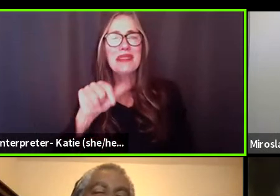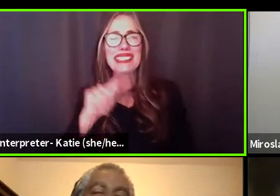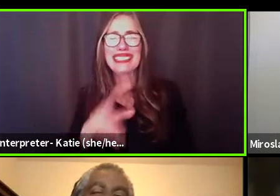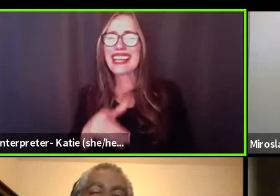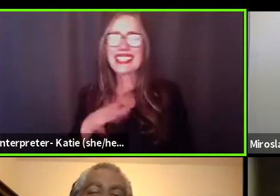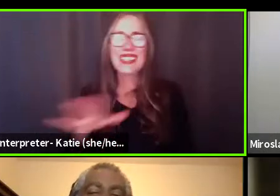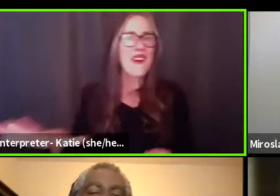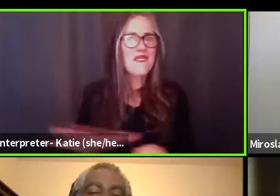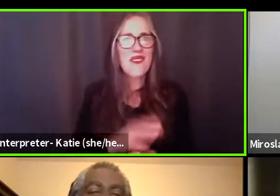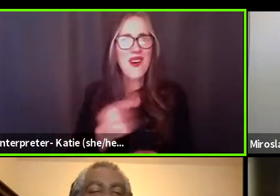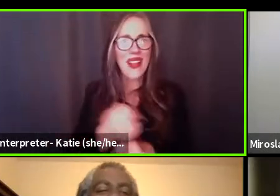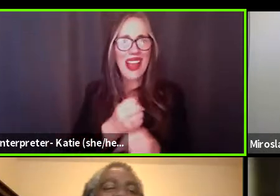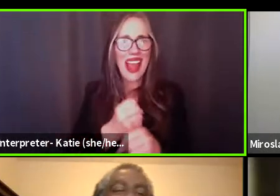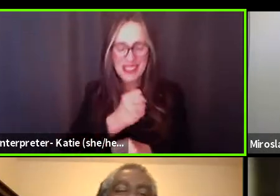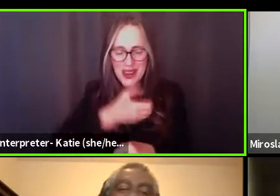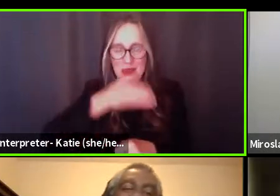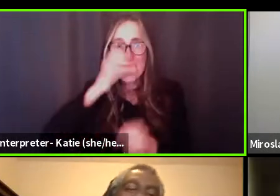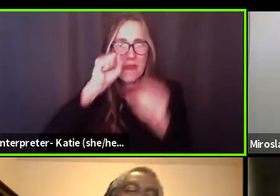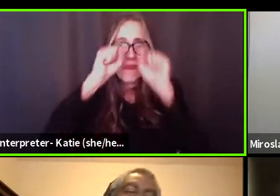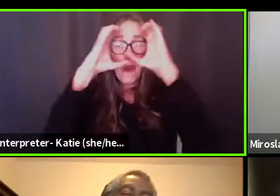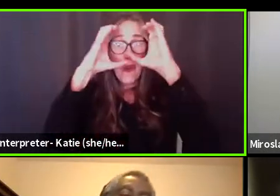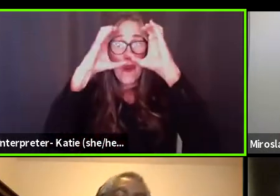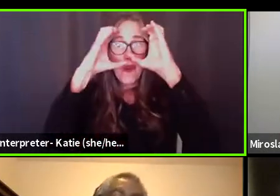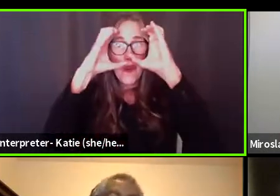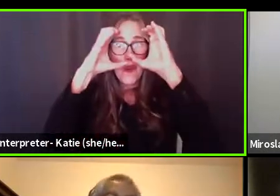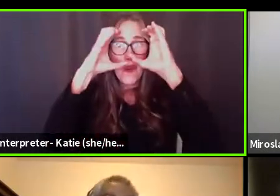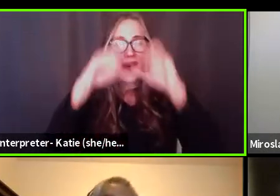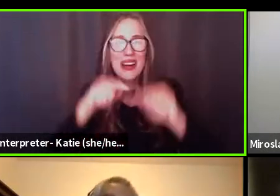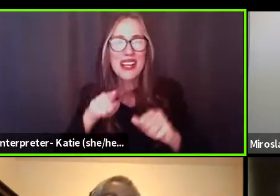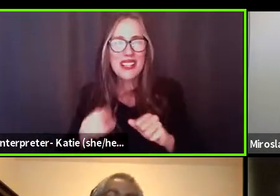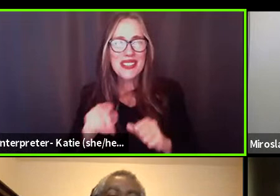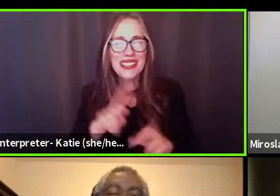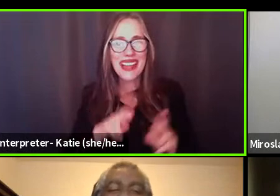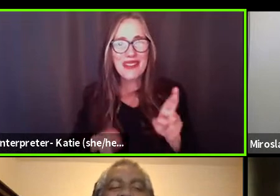oh my goodness what time is it human robotic